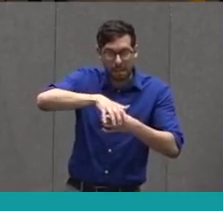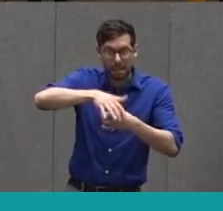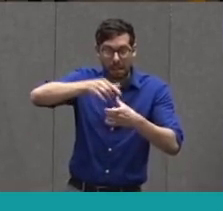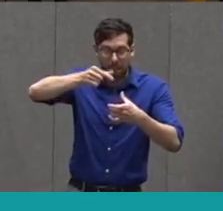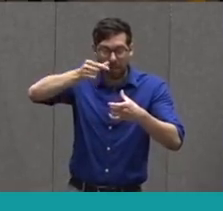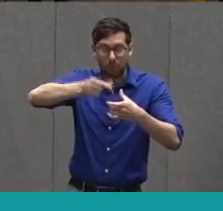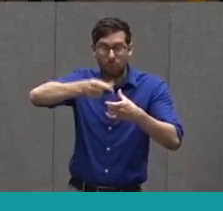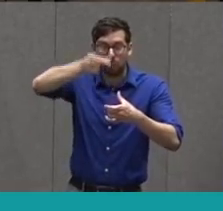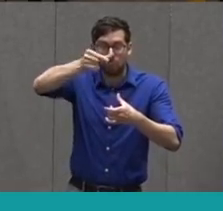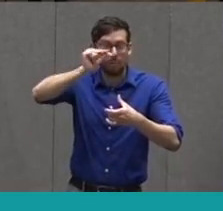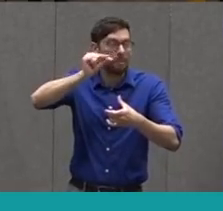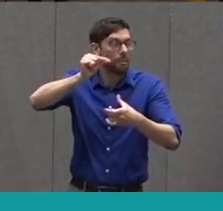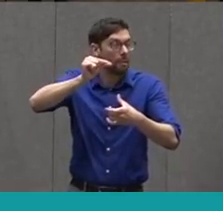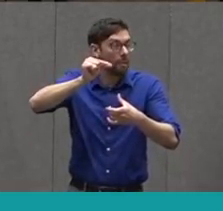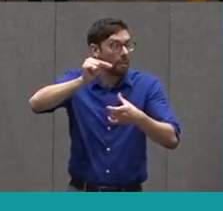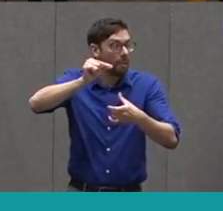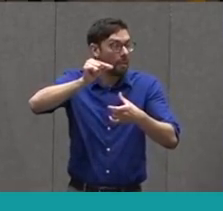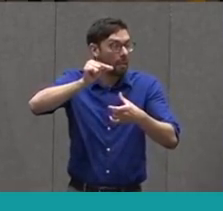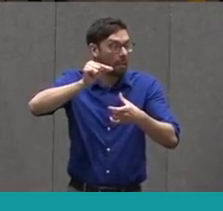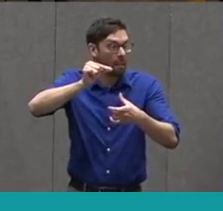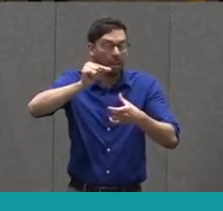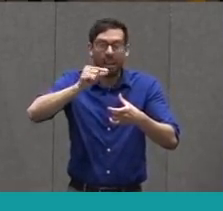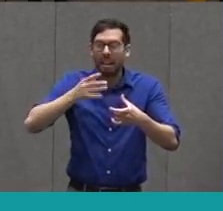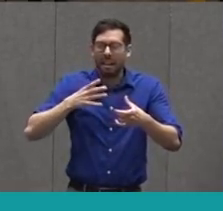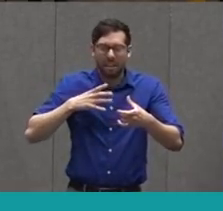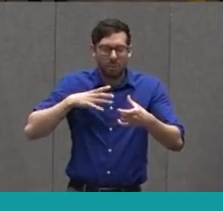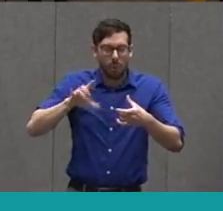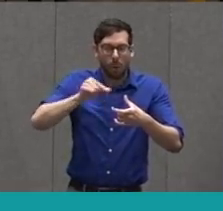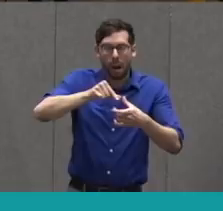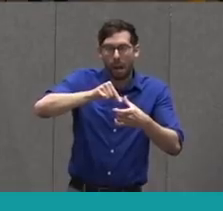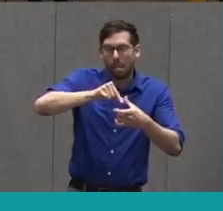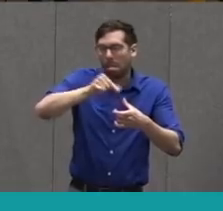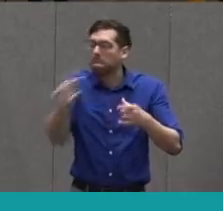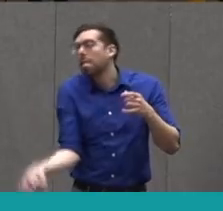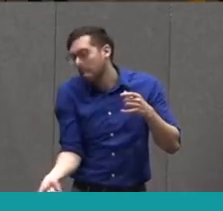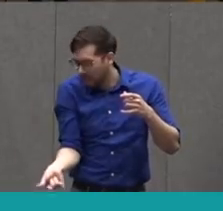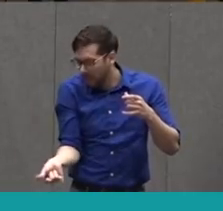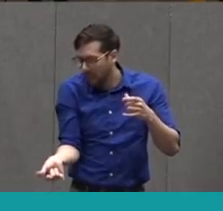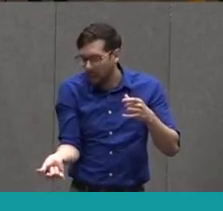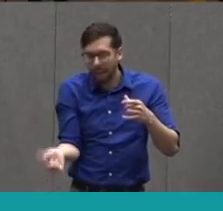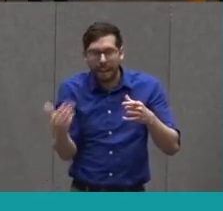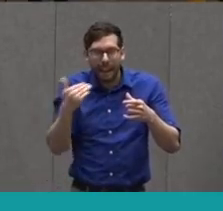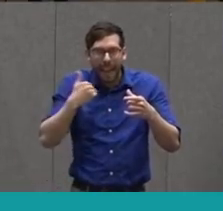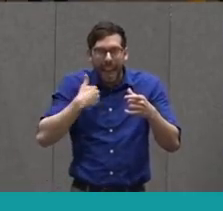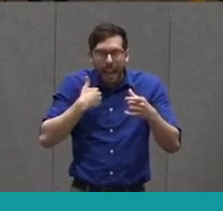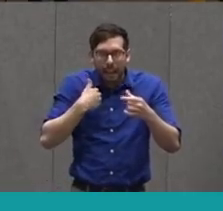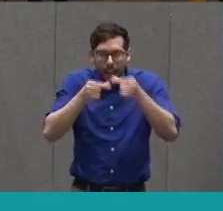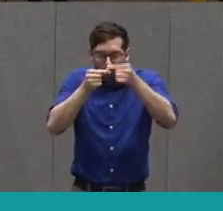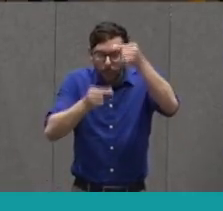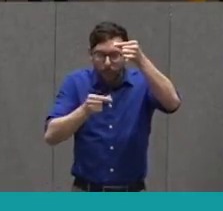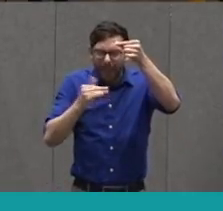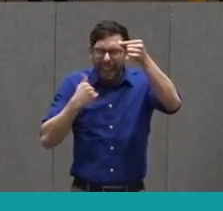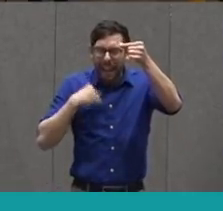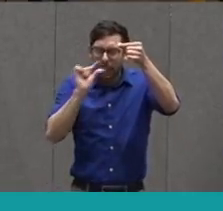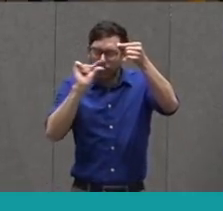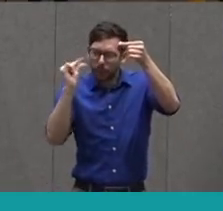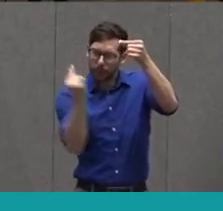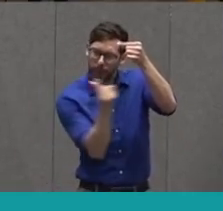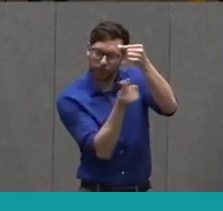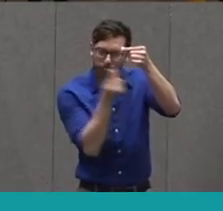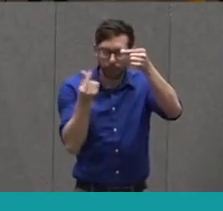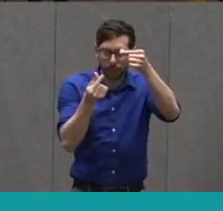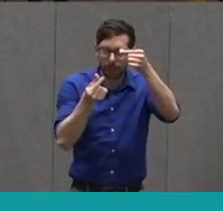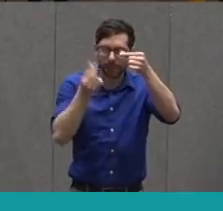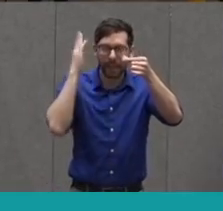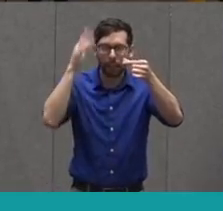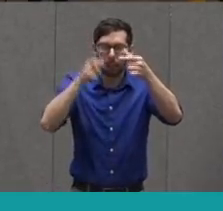to fall out, it has this extra little piece here to stop it, so it'll stay in my cup. Pretty